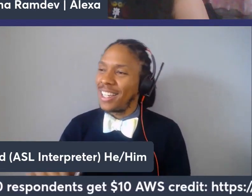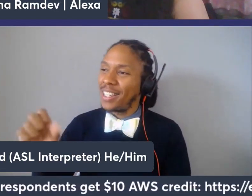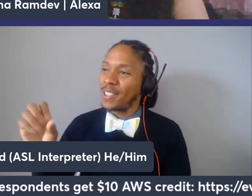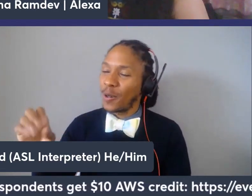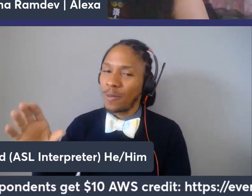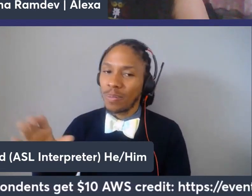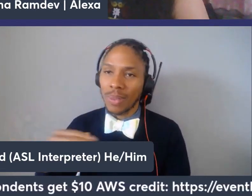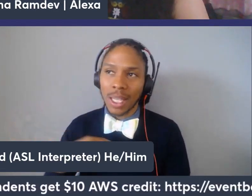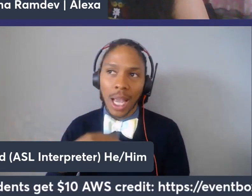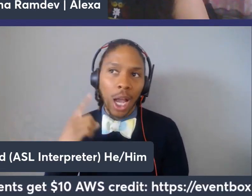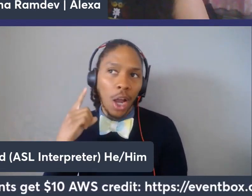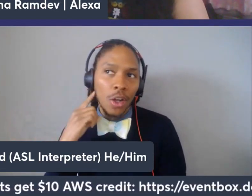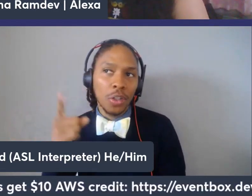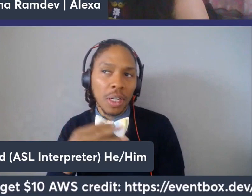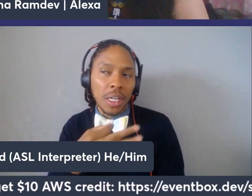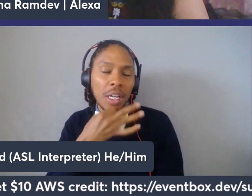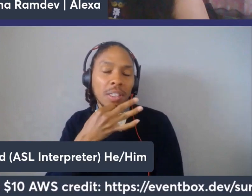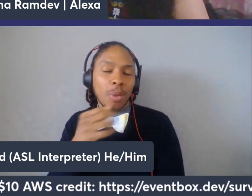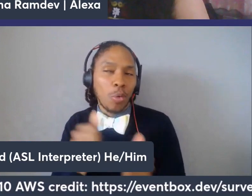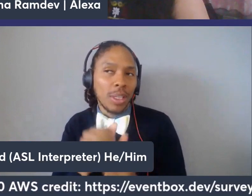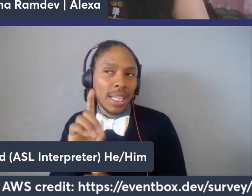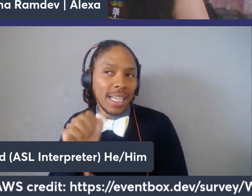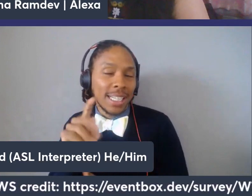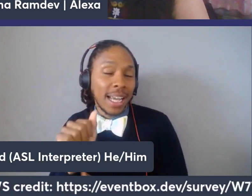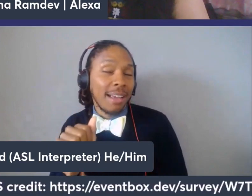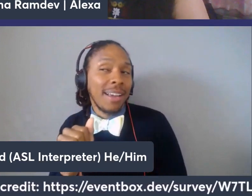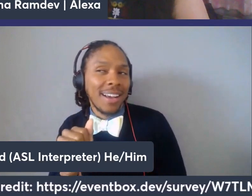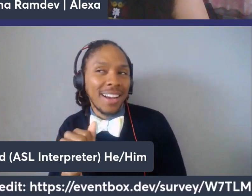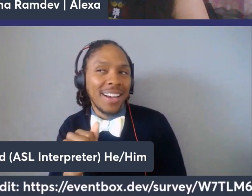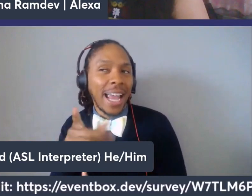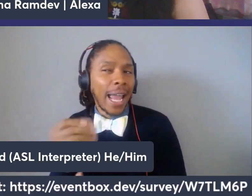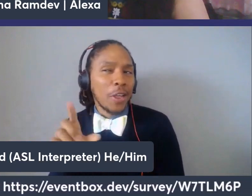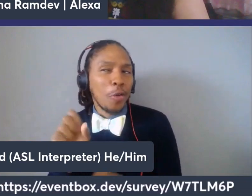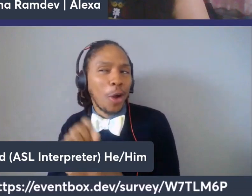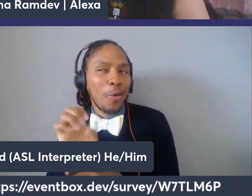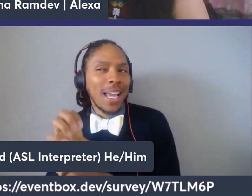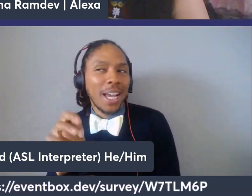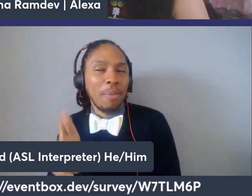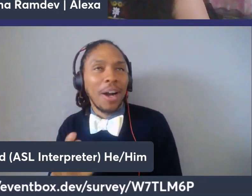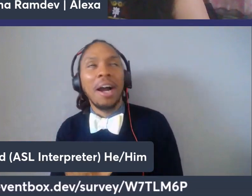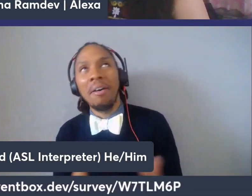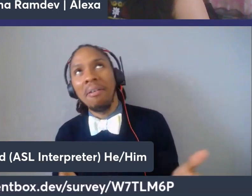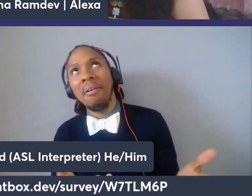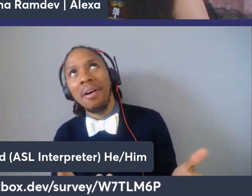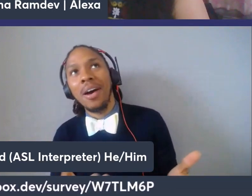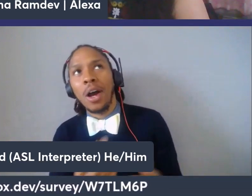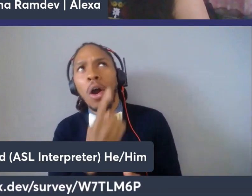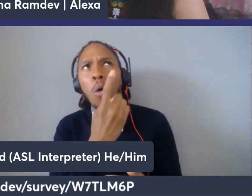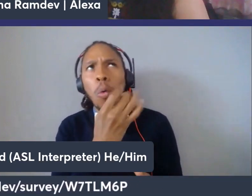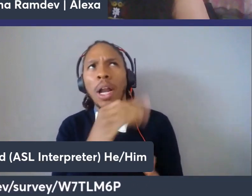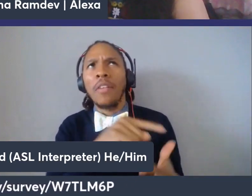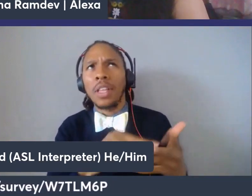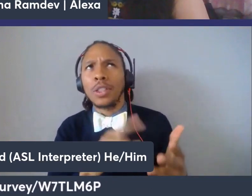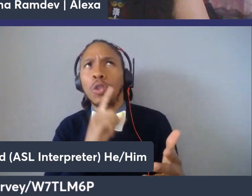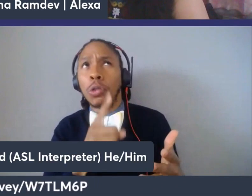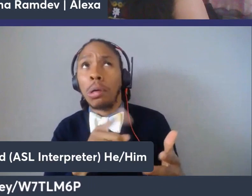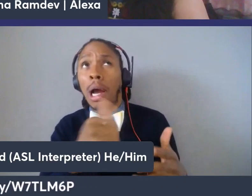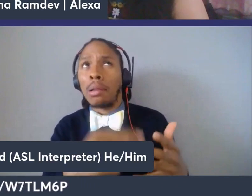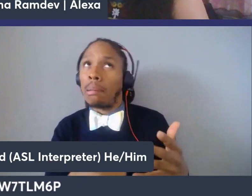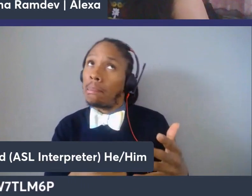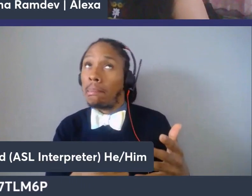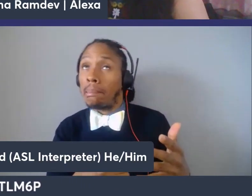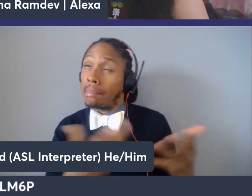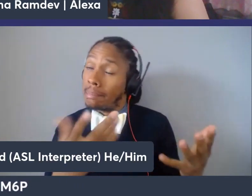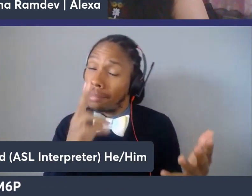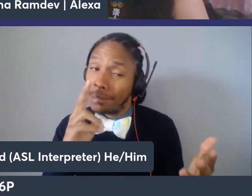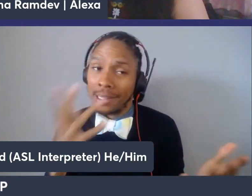so I heard you're an expert with data and you work with EMR. Well, at least one of those things is true. Oh,